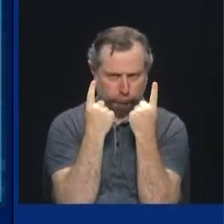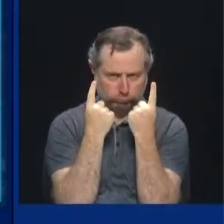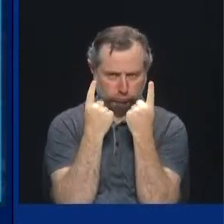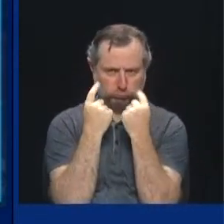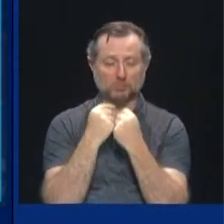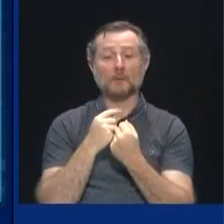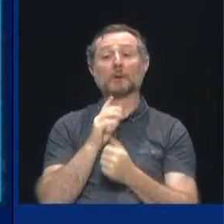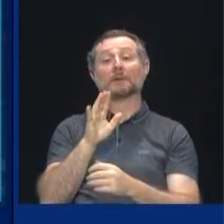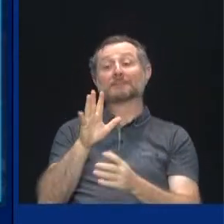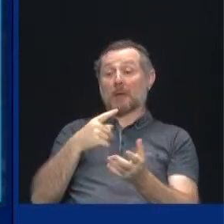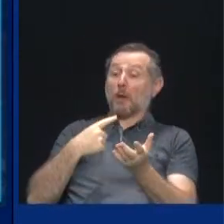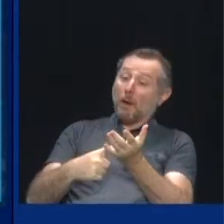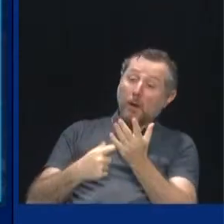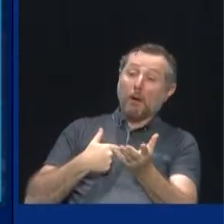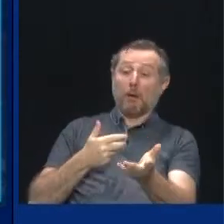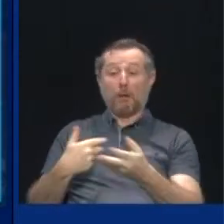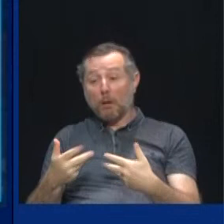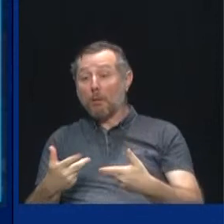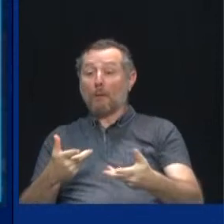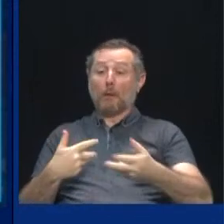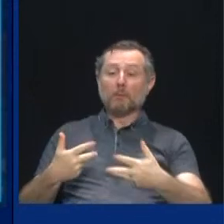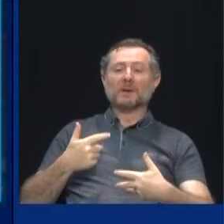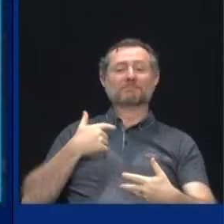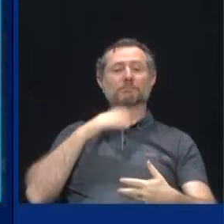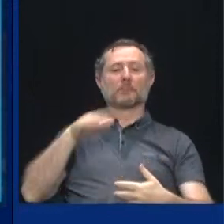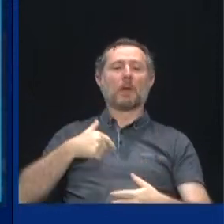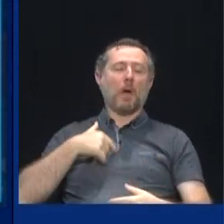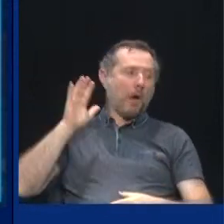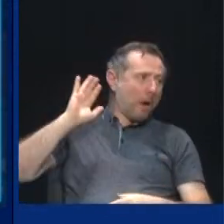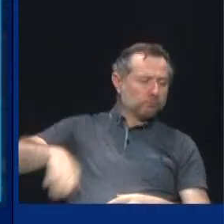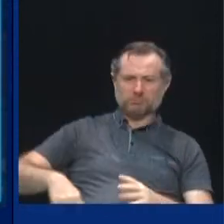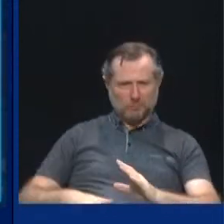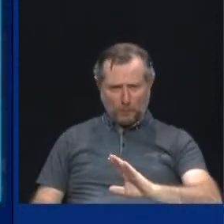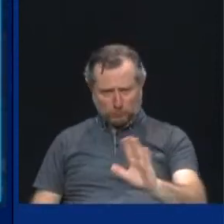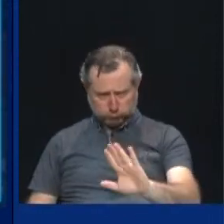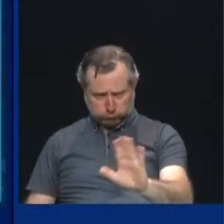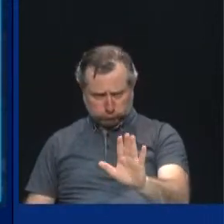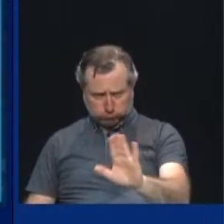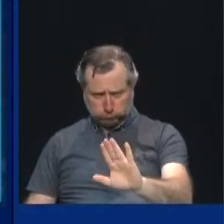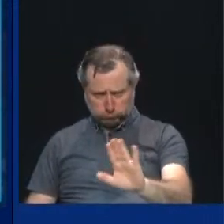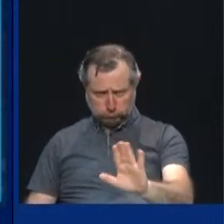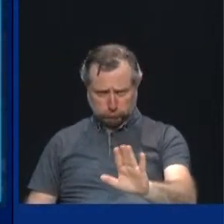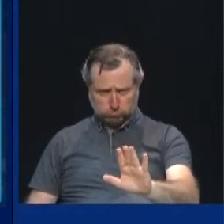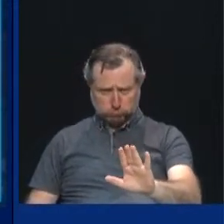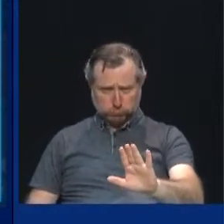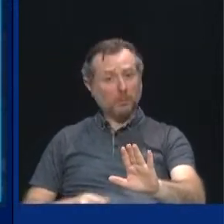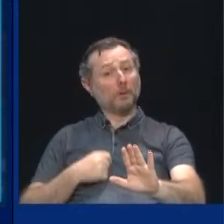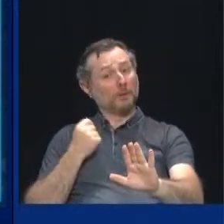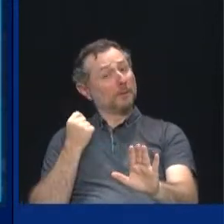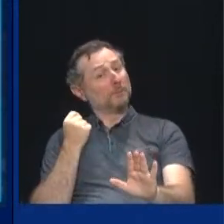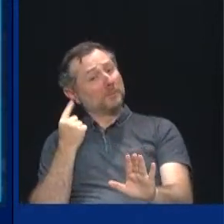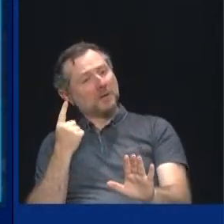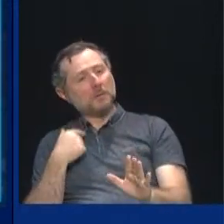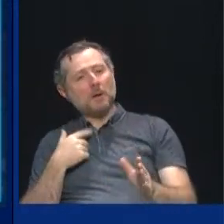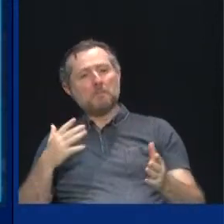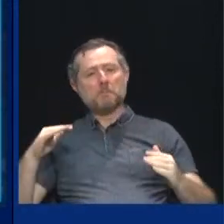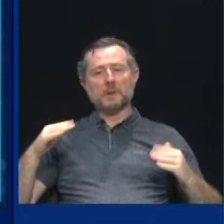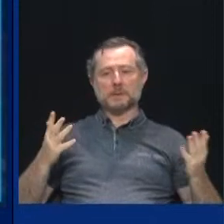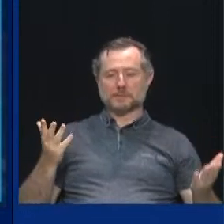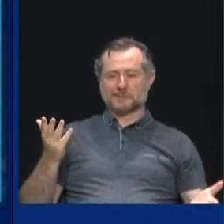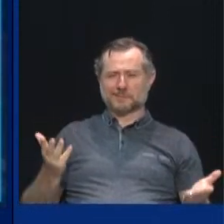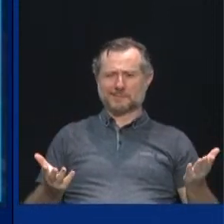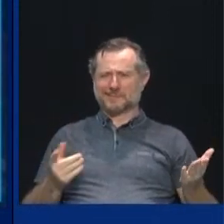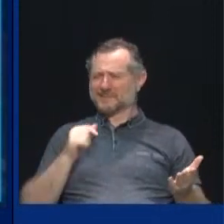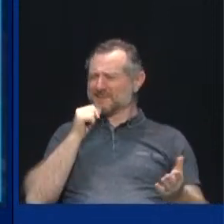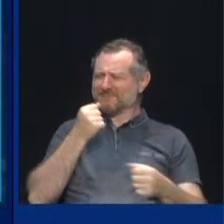arguments that I am unsympathetic to. But on balance, they don't make sense. There's